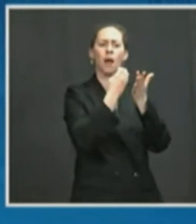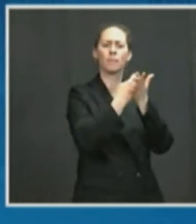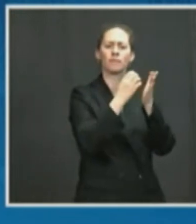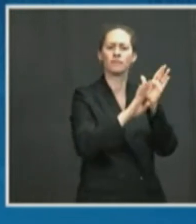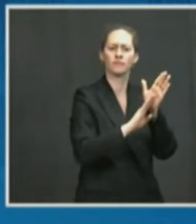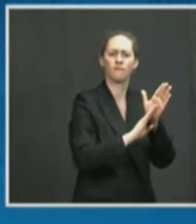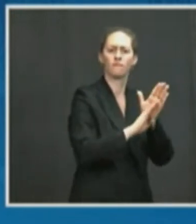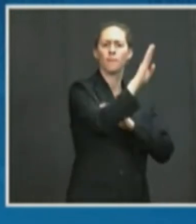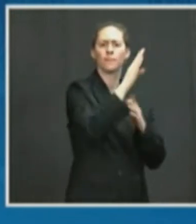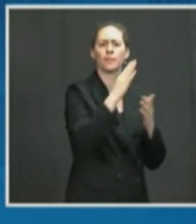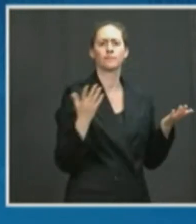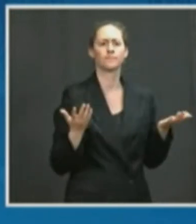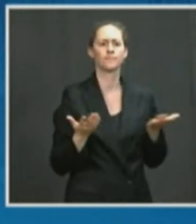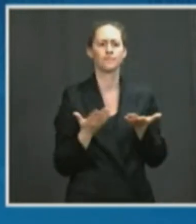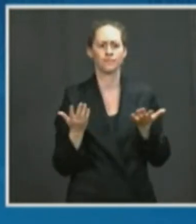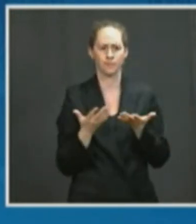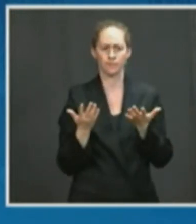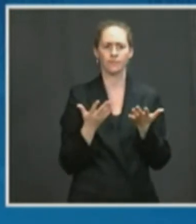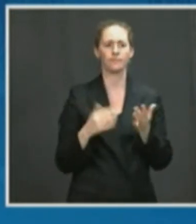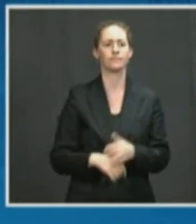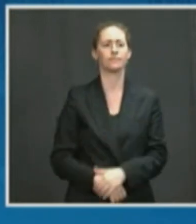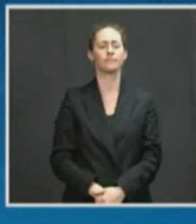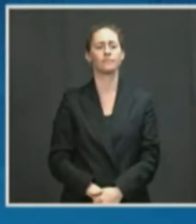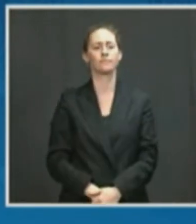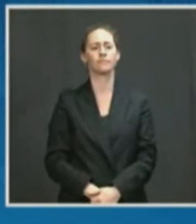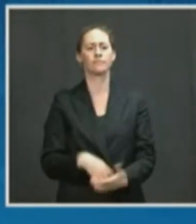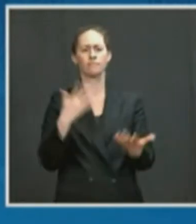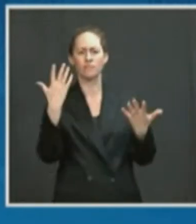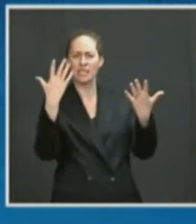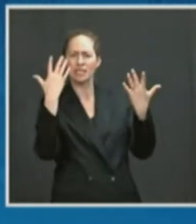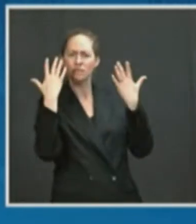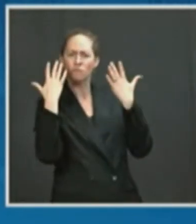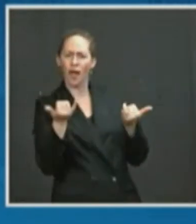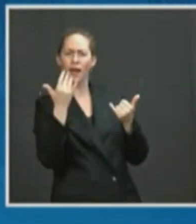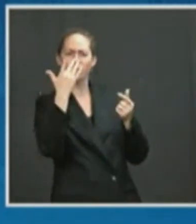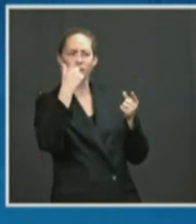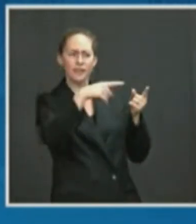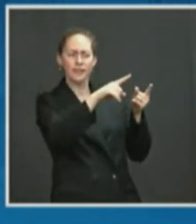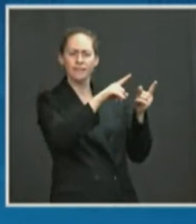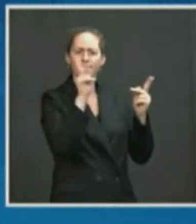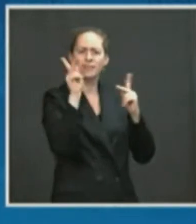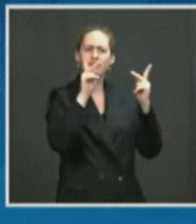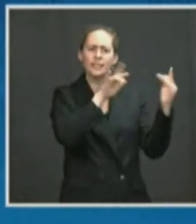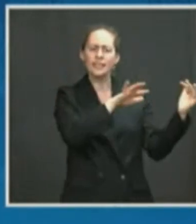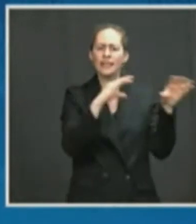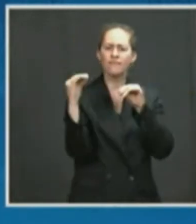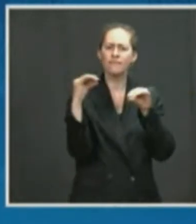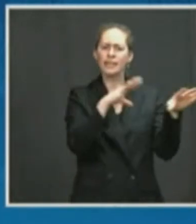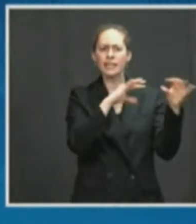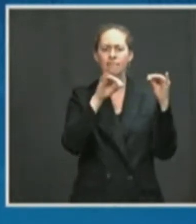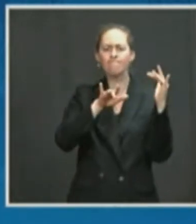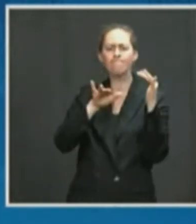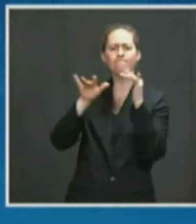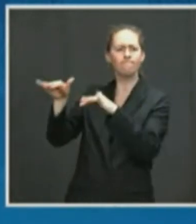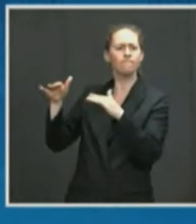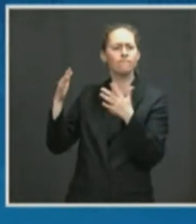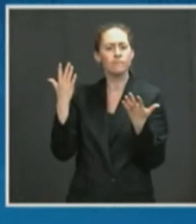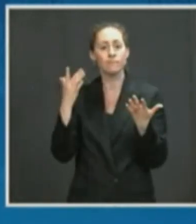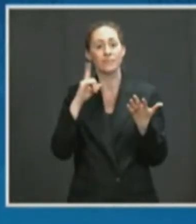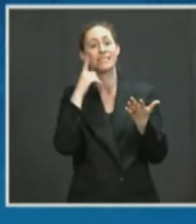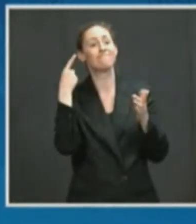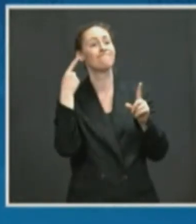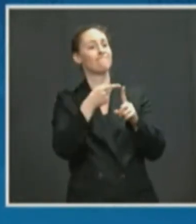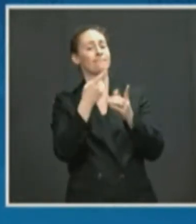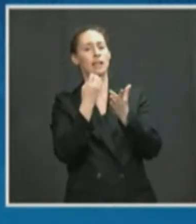discussed the root causes of migration, in particular, the lack of economic opportunity for many